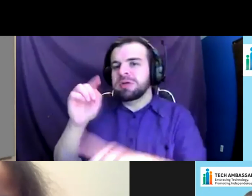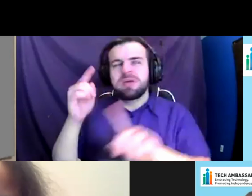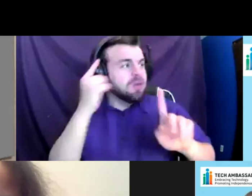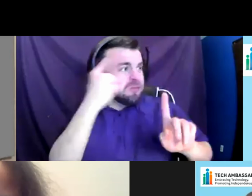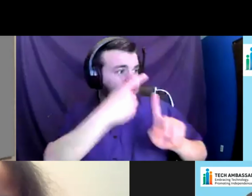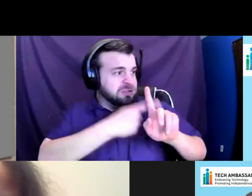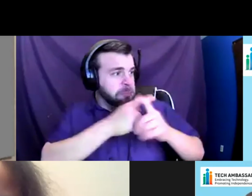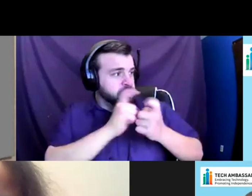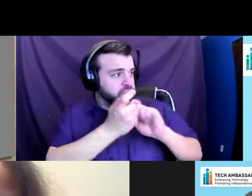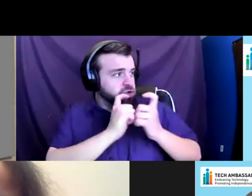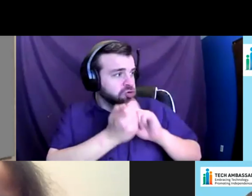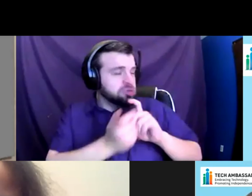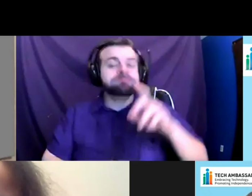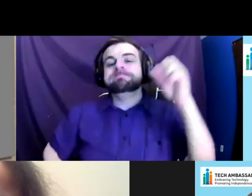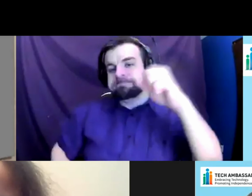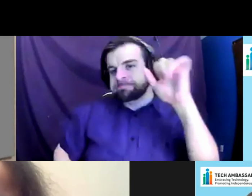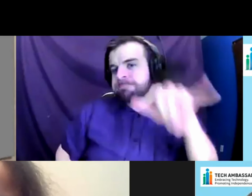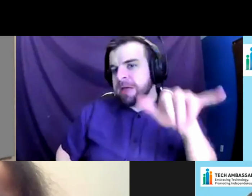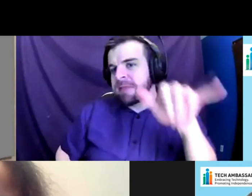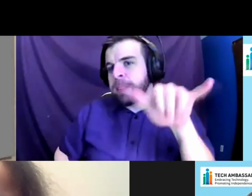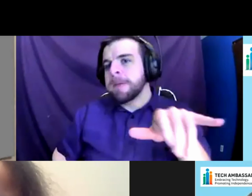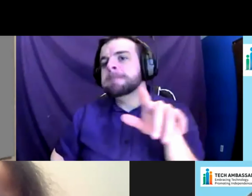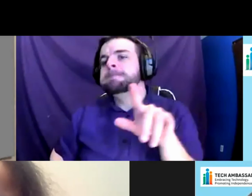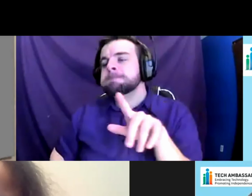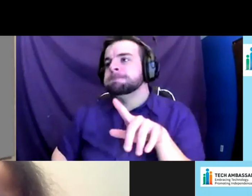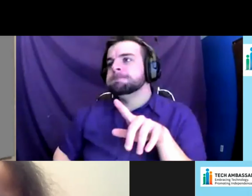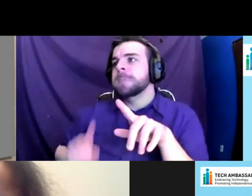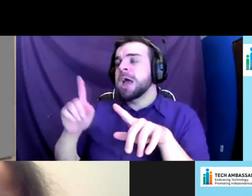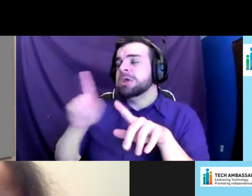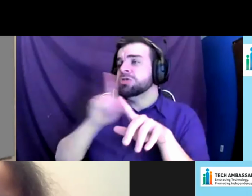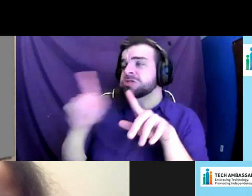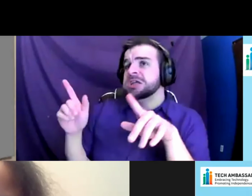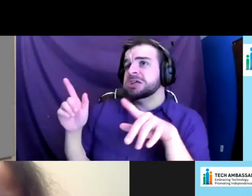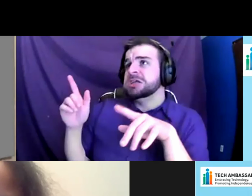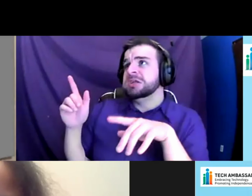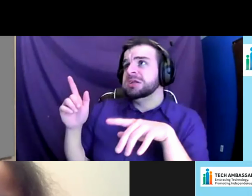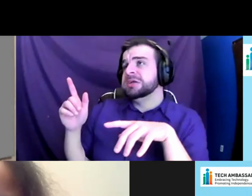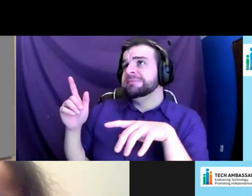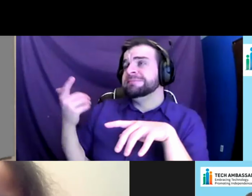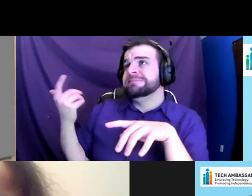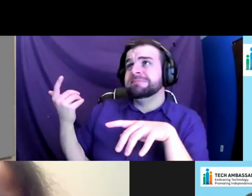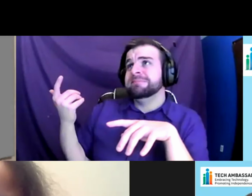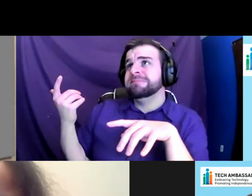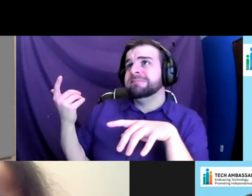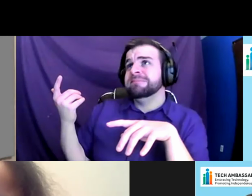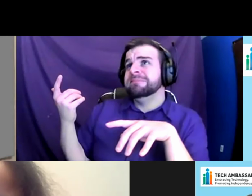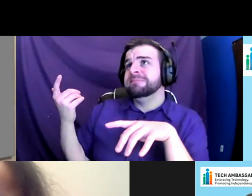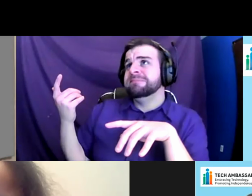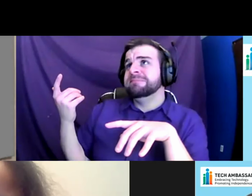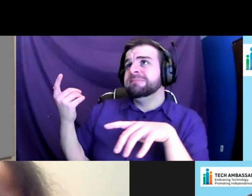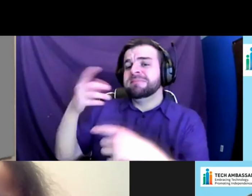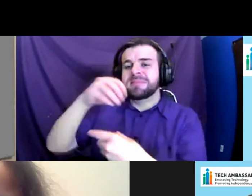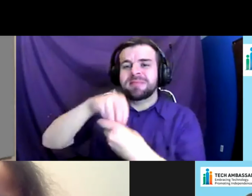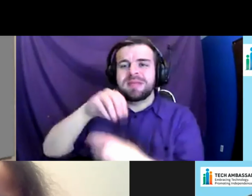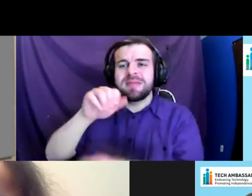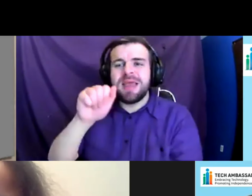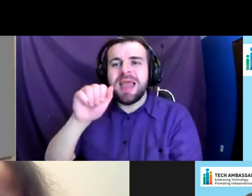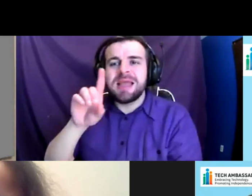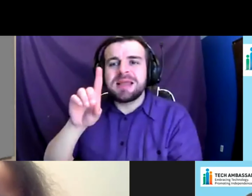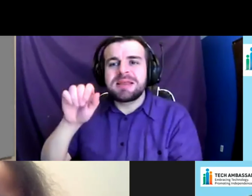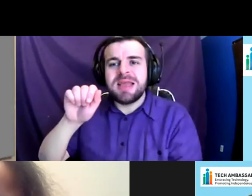yeah, and it's basically it's in the ADA unit, but